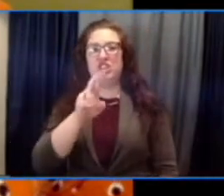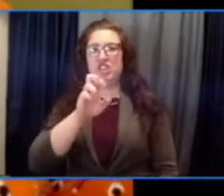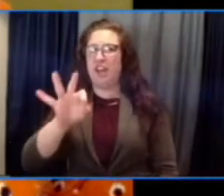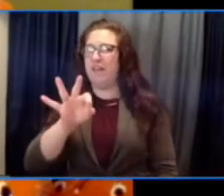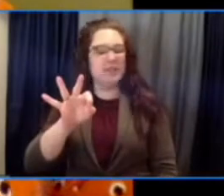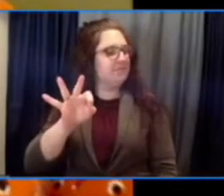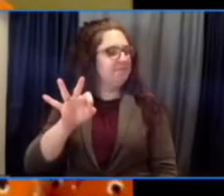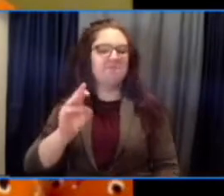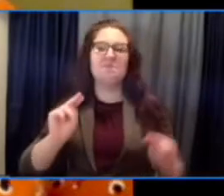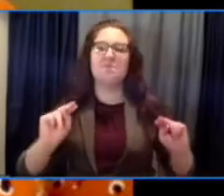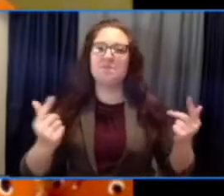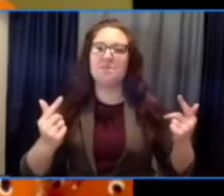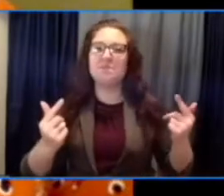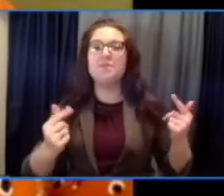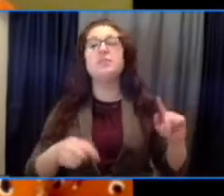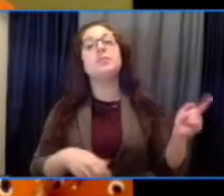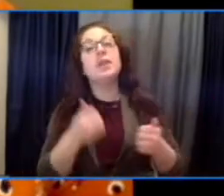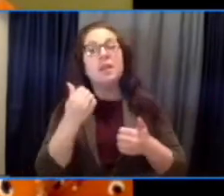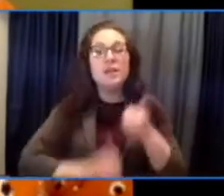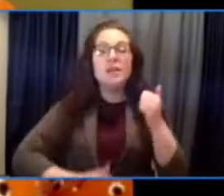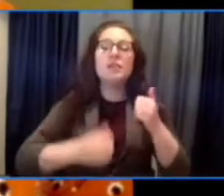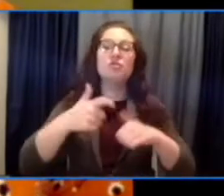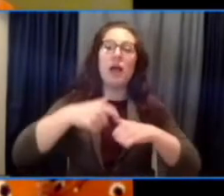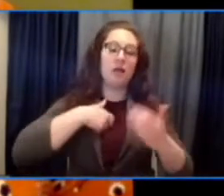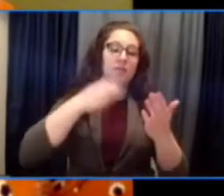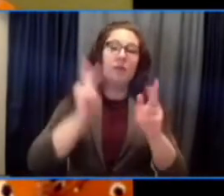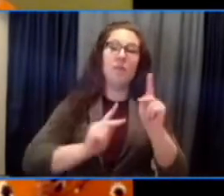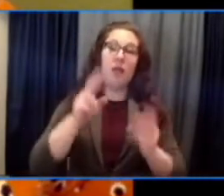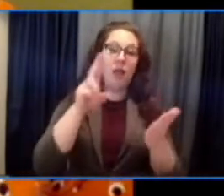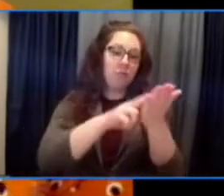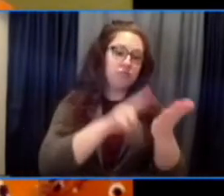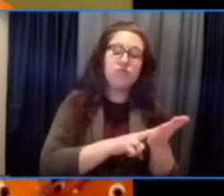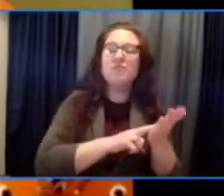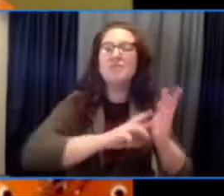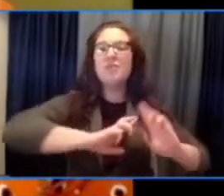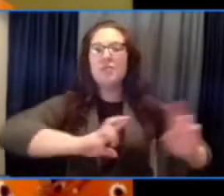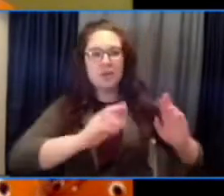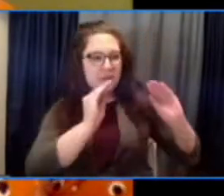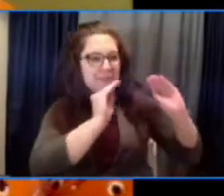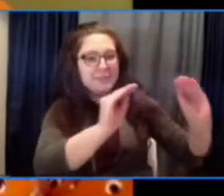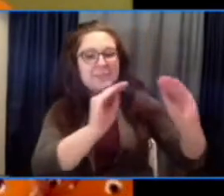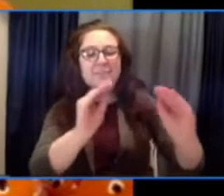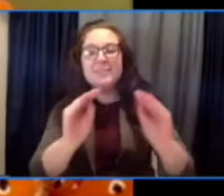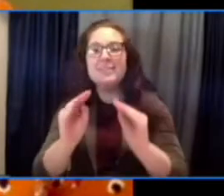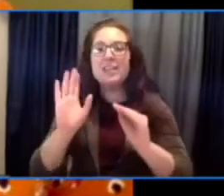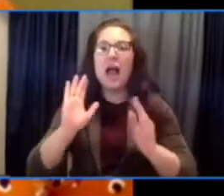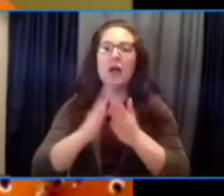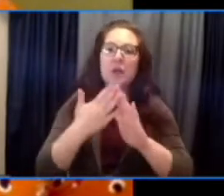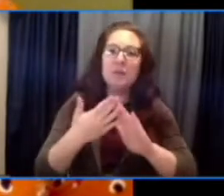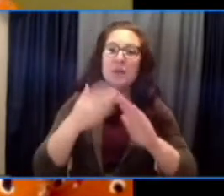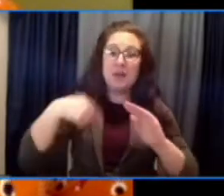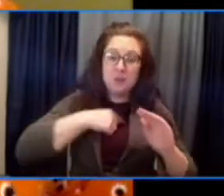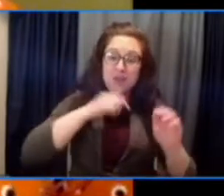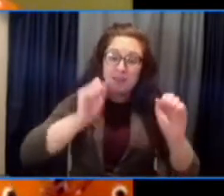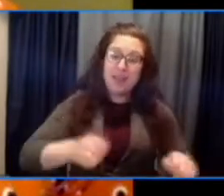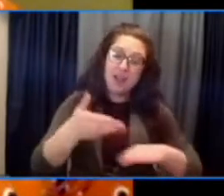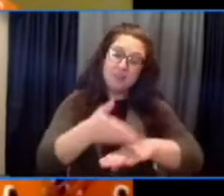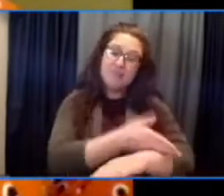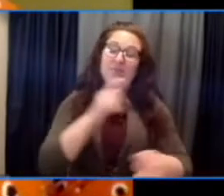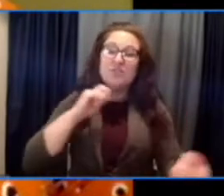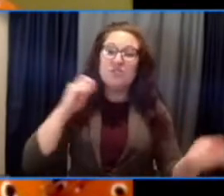educate our community about the issue and the power we, not some elected official, had to change. There was